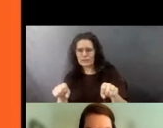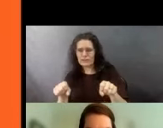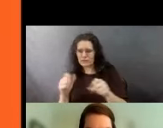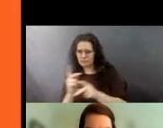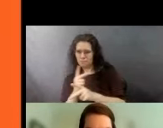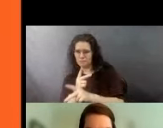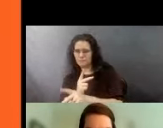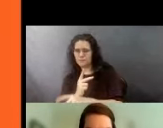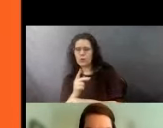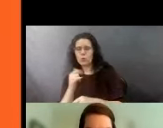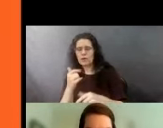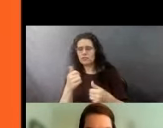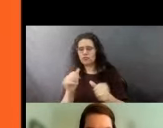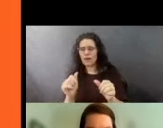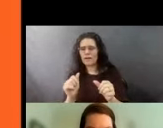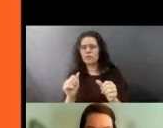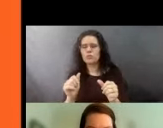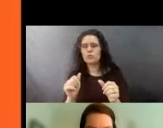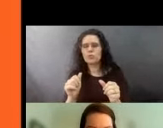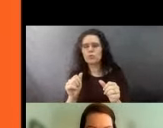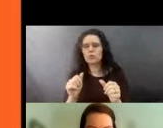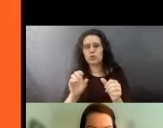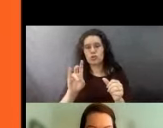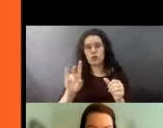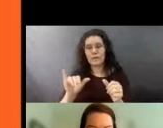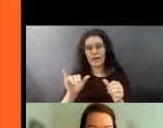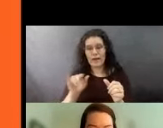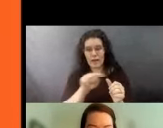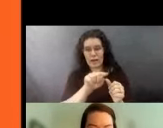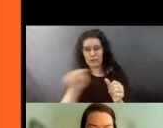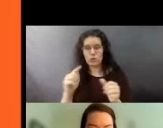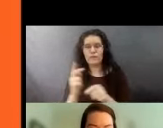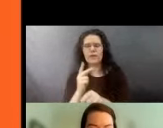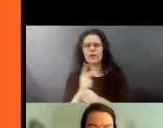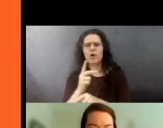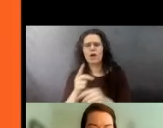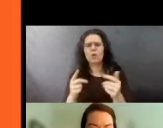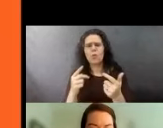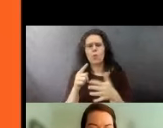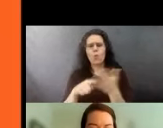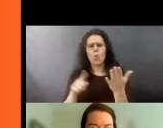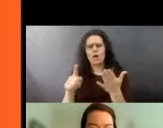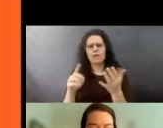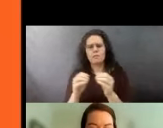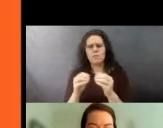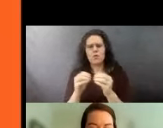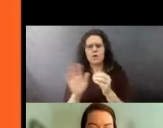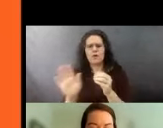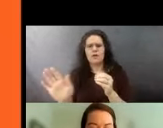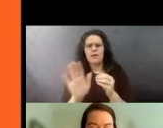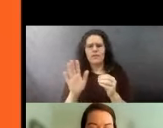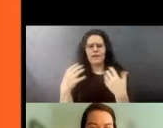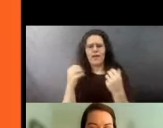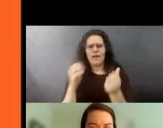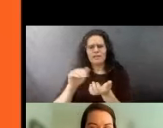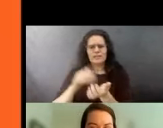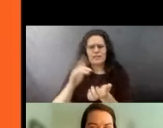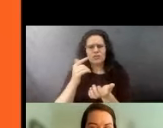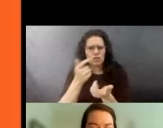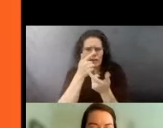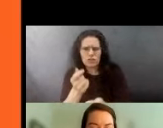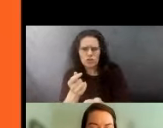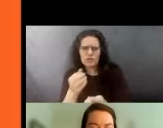what outcomes they were most interested in. And a few themes emerged. If you're interested in more details, that paper is published and